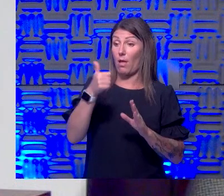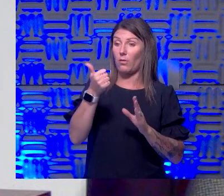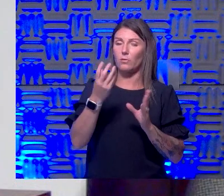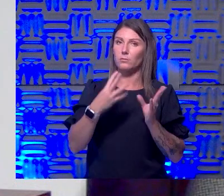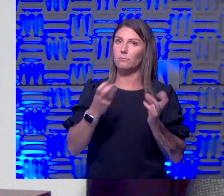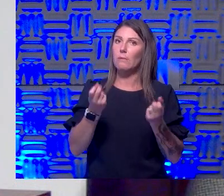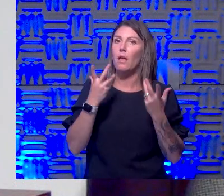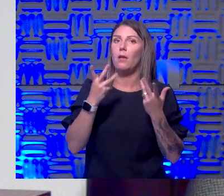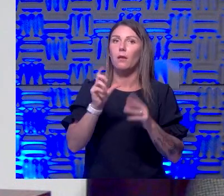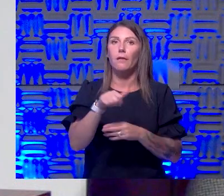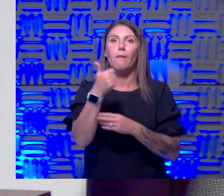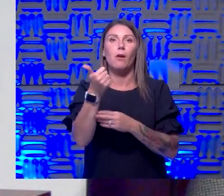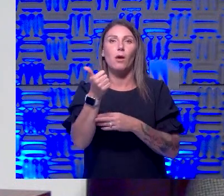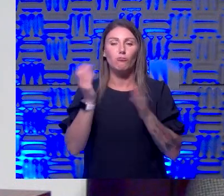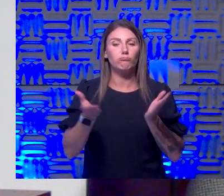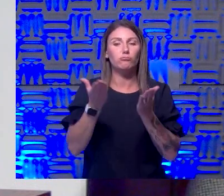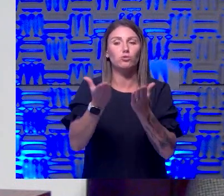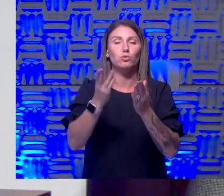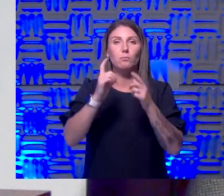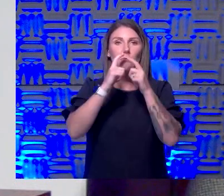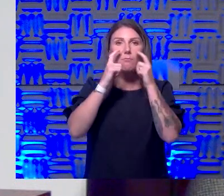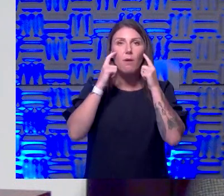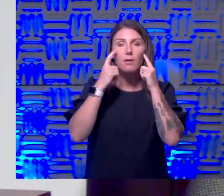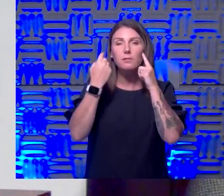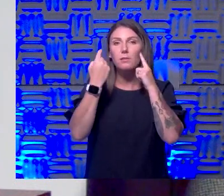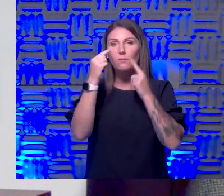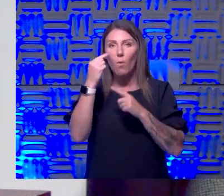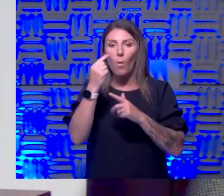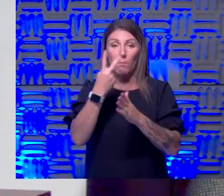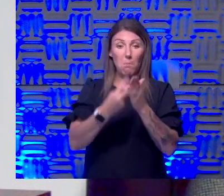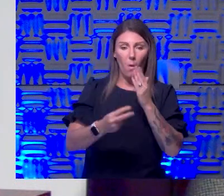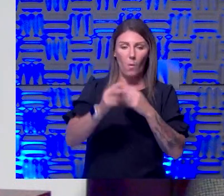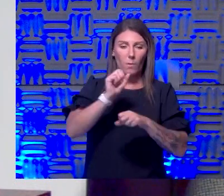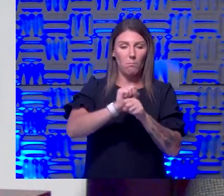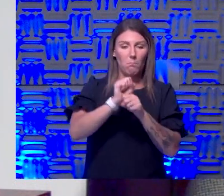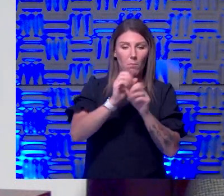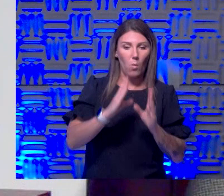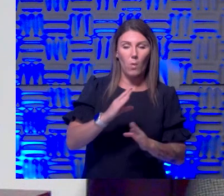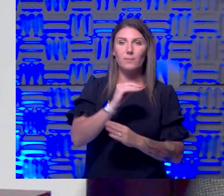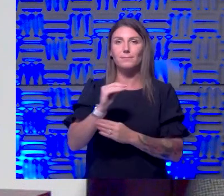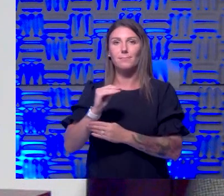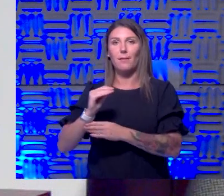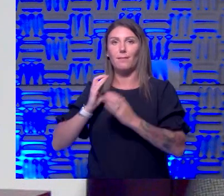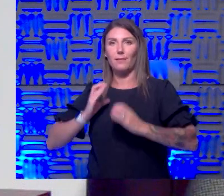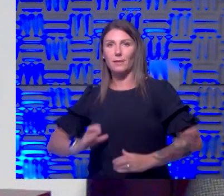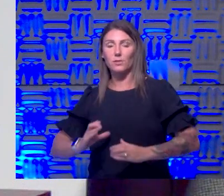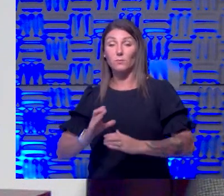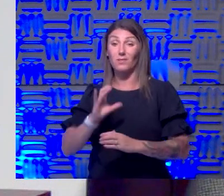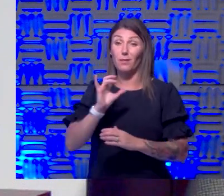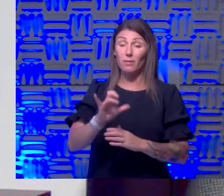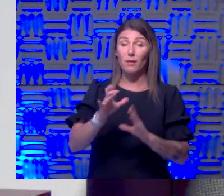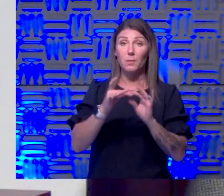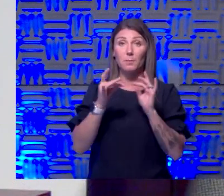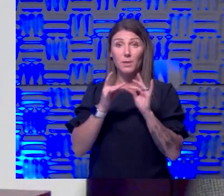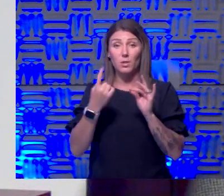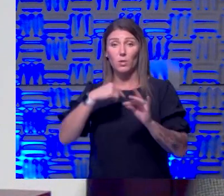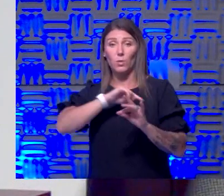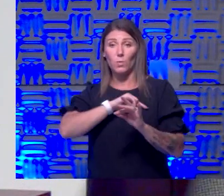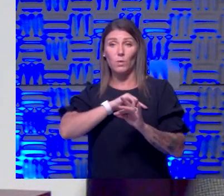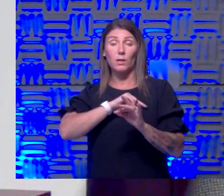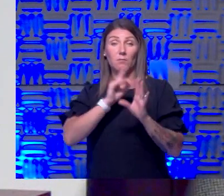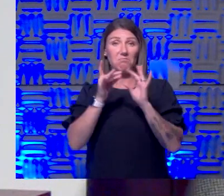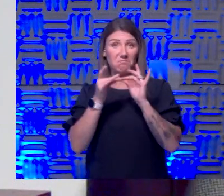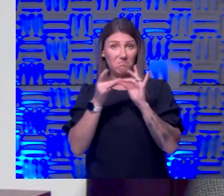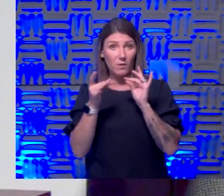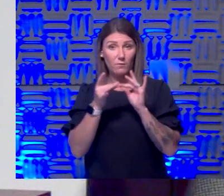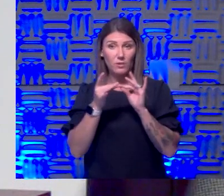masking for both employees and customers. That said, we already know that we've referenced earlier in the show